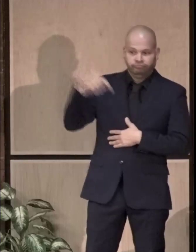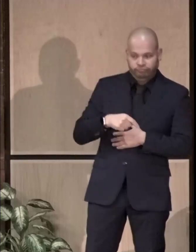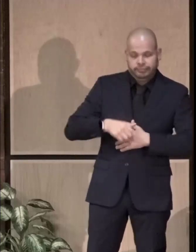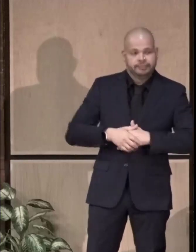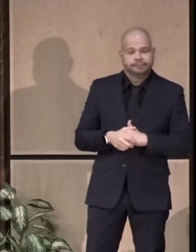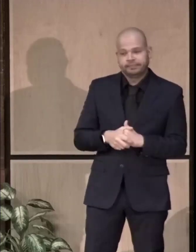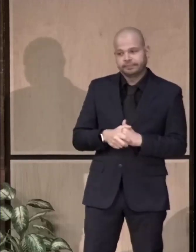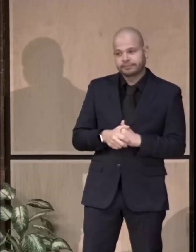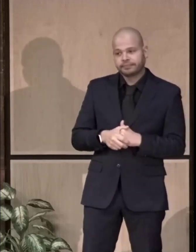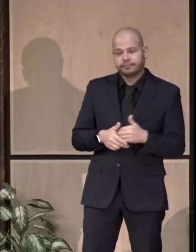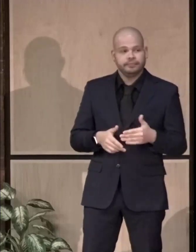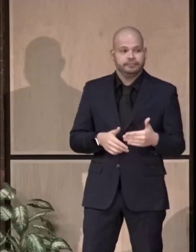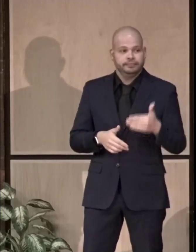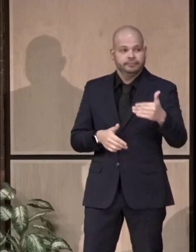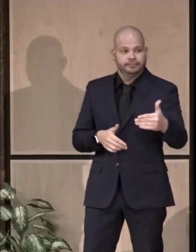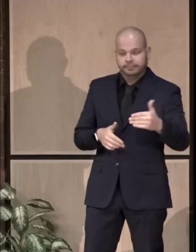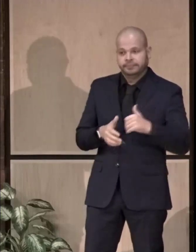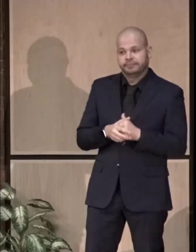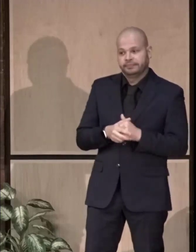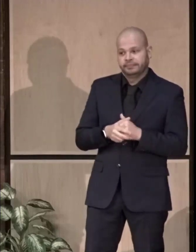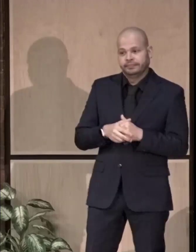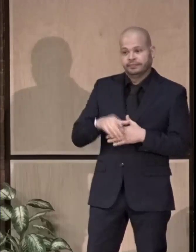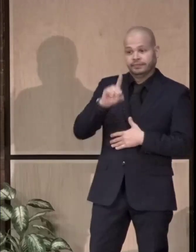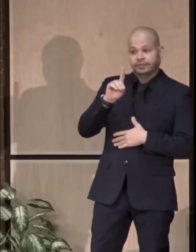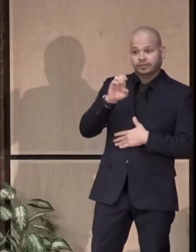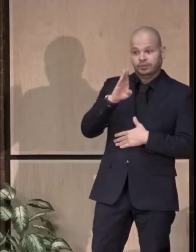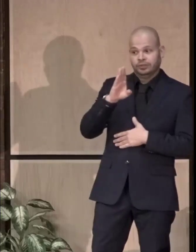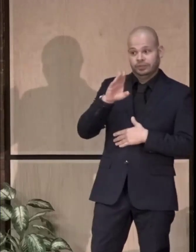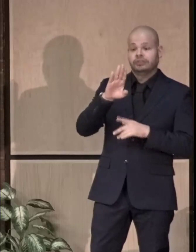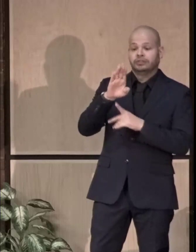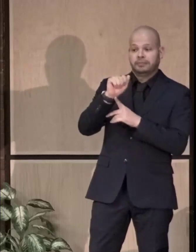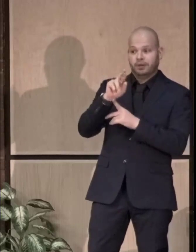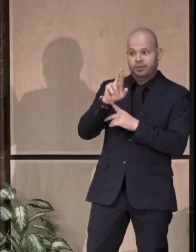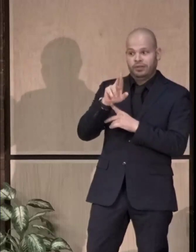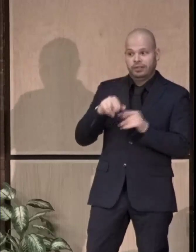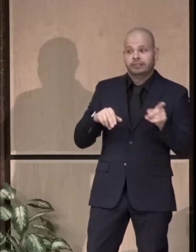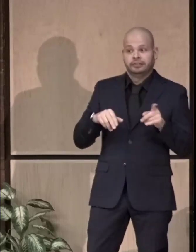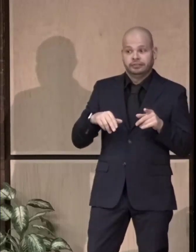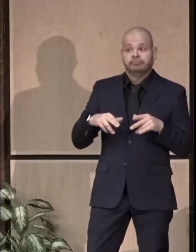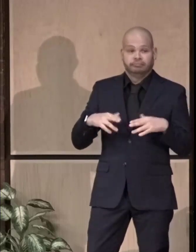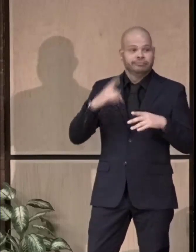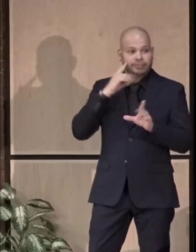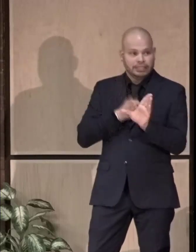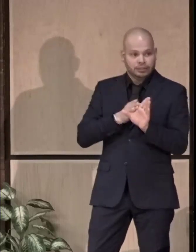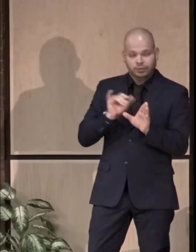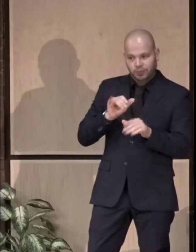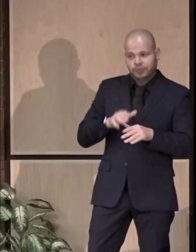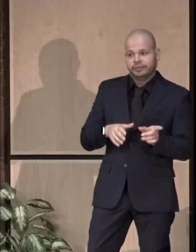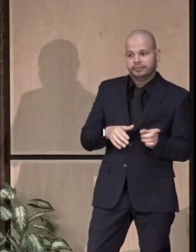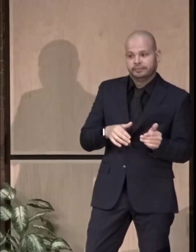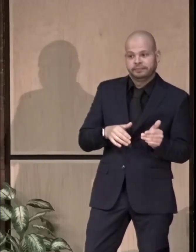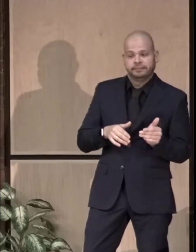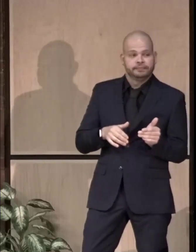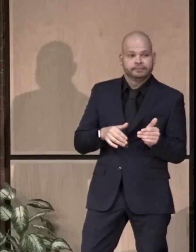retired forensic psychologist. I'm Paula Silsman, retired federal prosecutor. Am I right? Ellen Gorman. I'm a retired